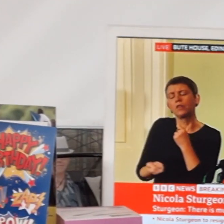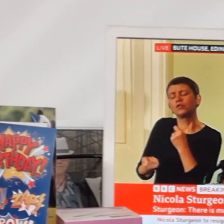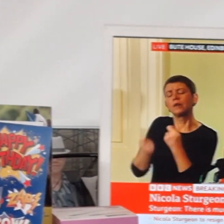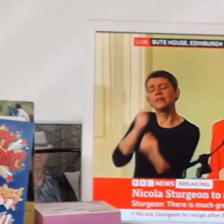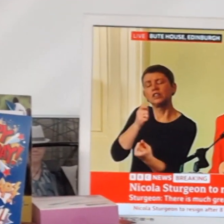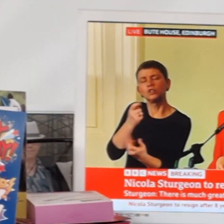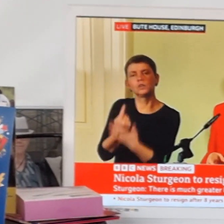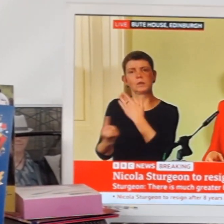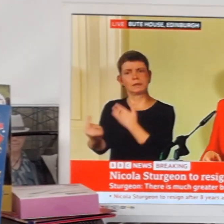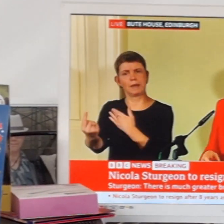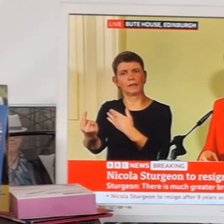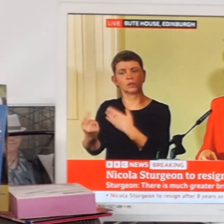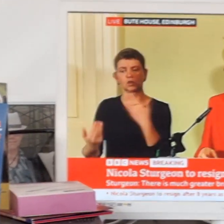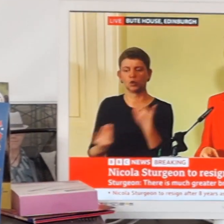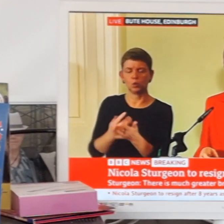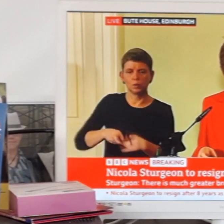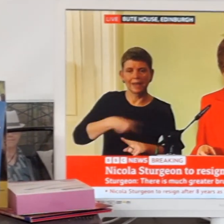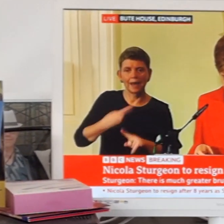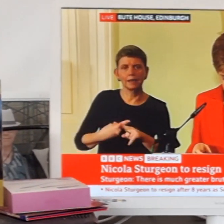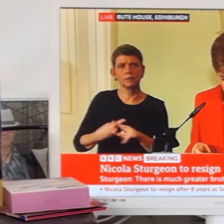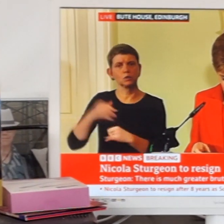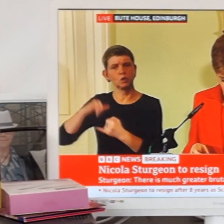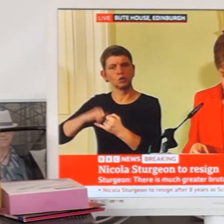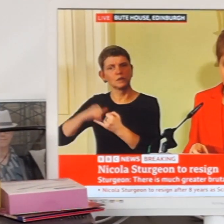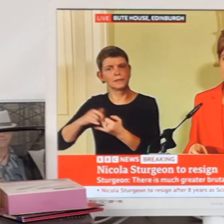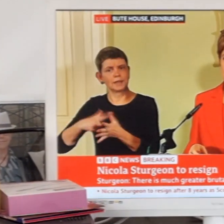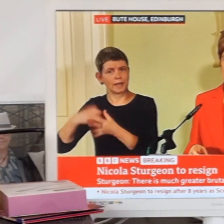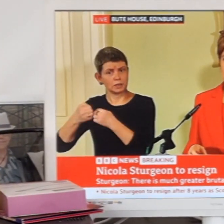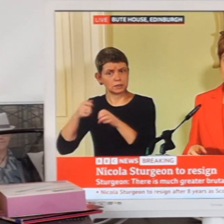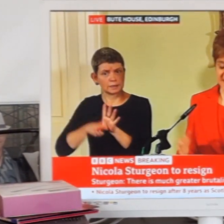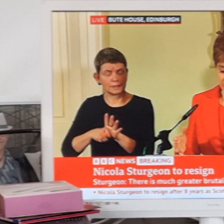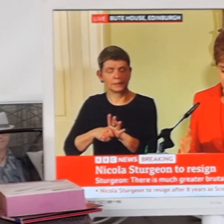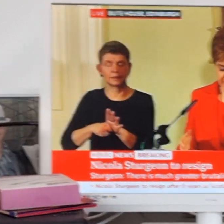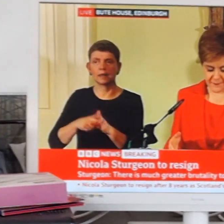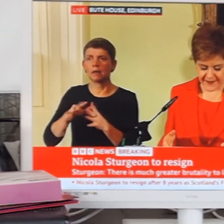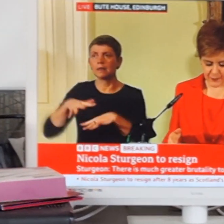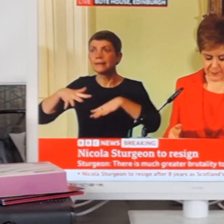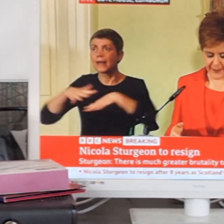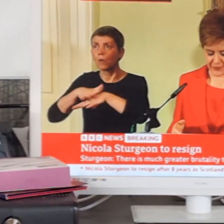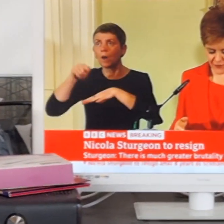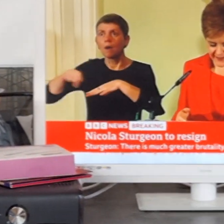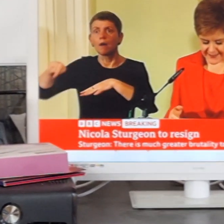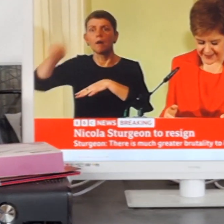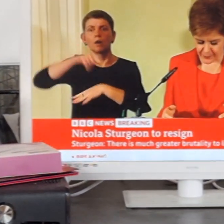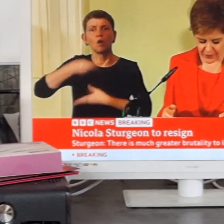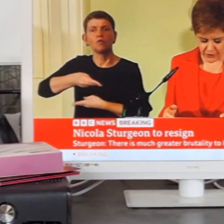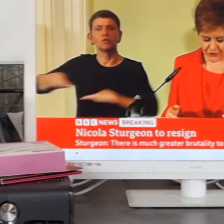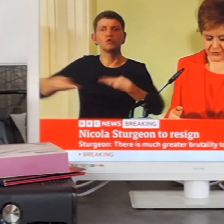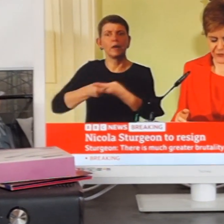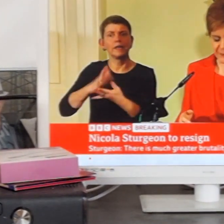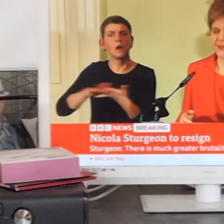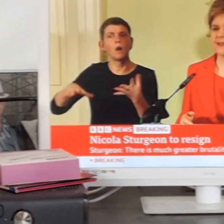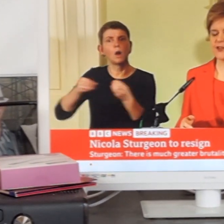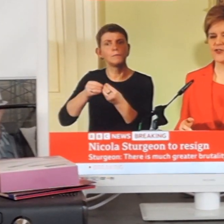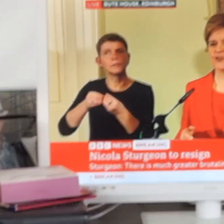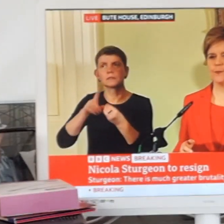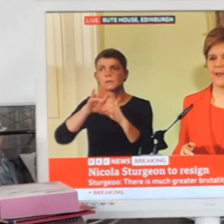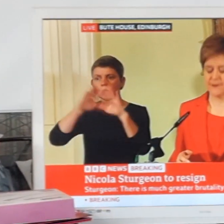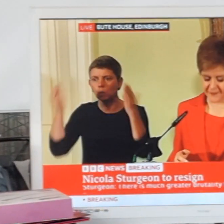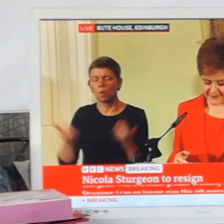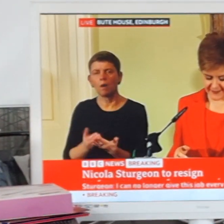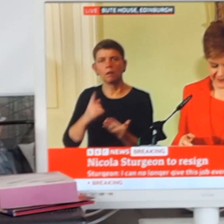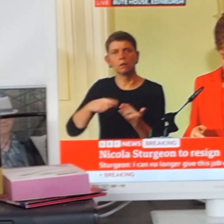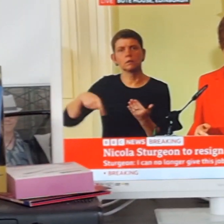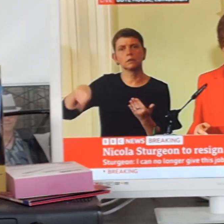social security agencies, a network of trade hubs across the world, and a state-owned investment bank ready to help the country reap the